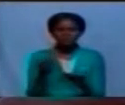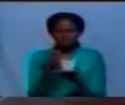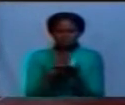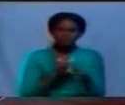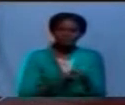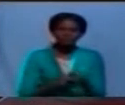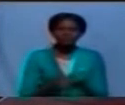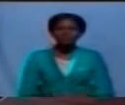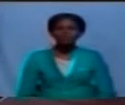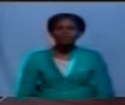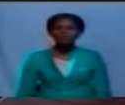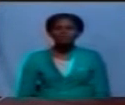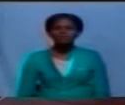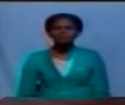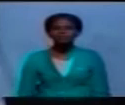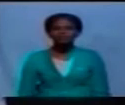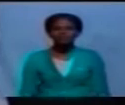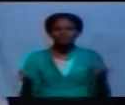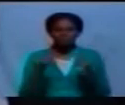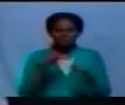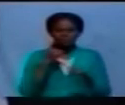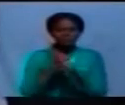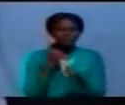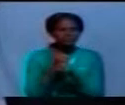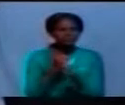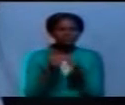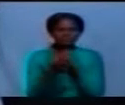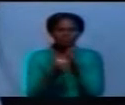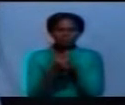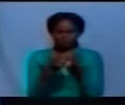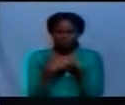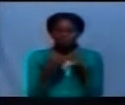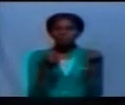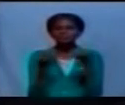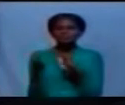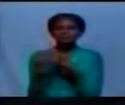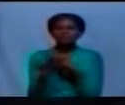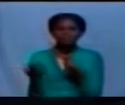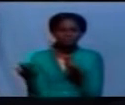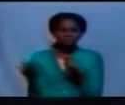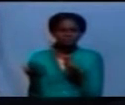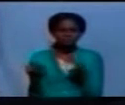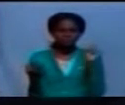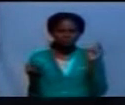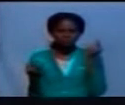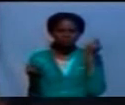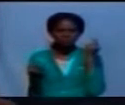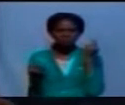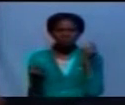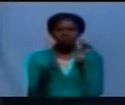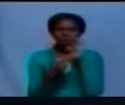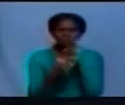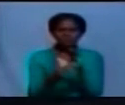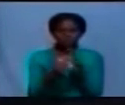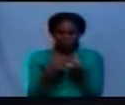you know, when you operate a bank, there are a lot of issues attached to that. First of all, you need to show that you